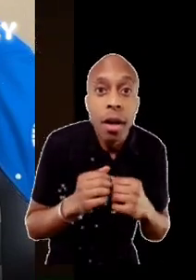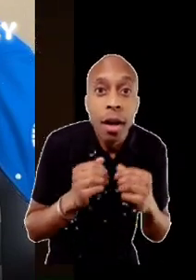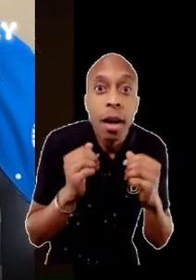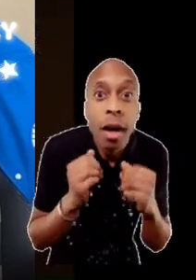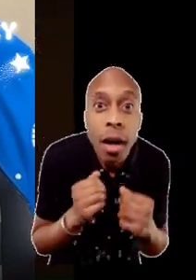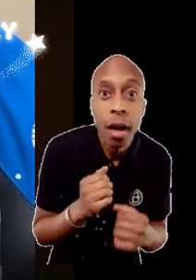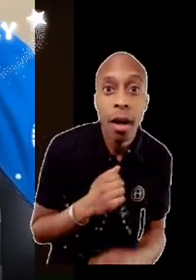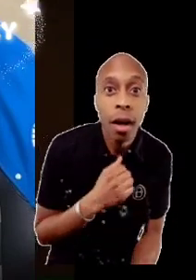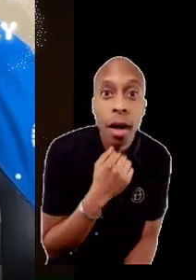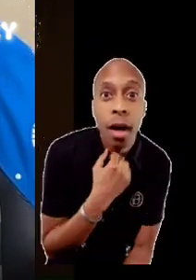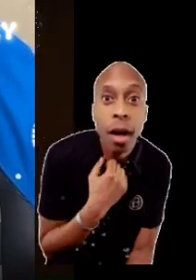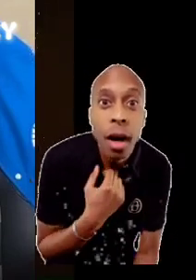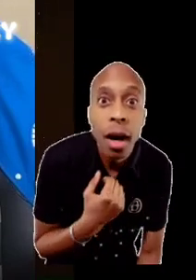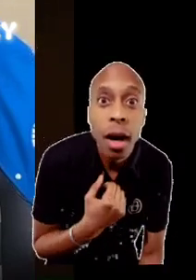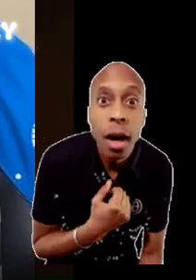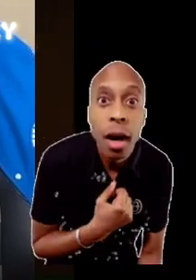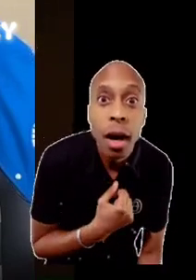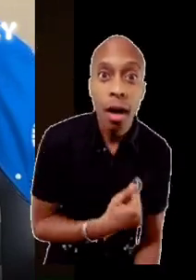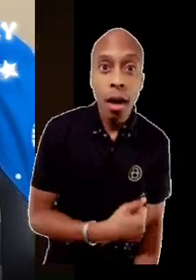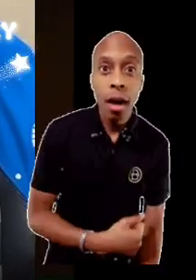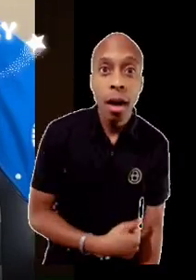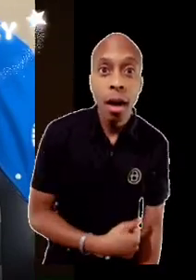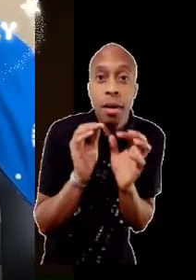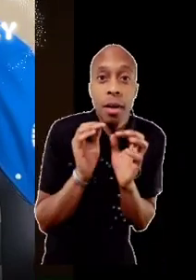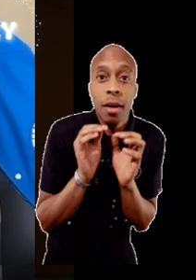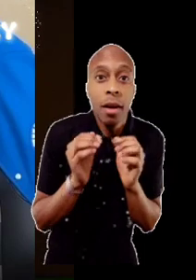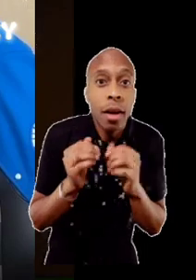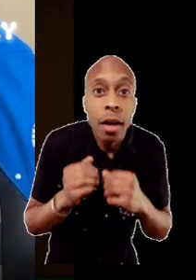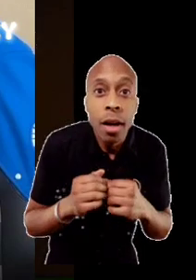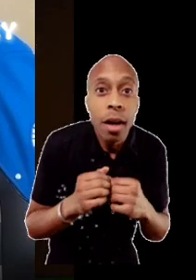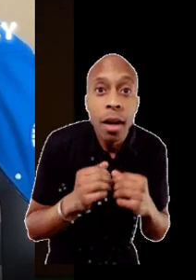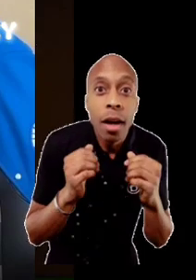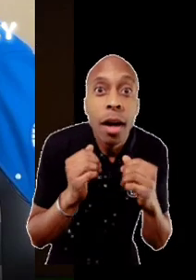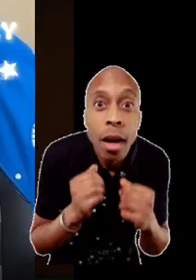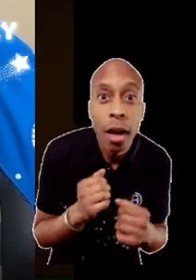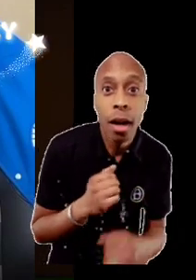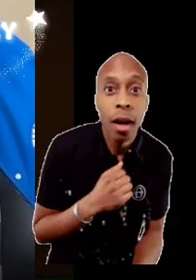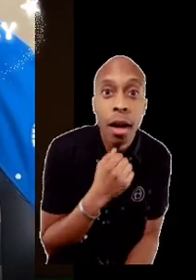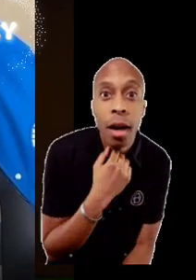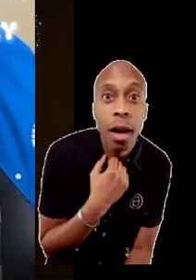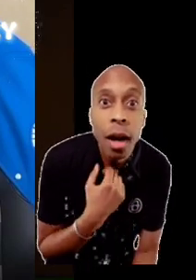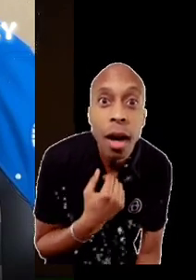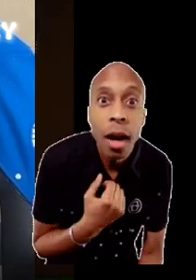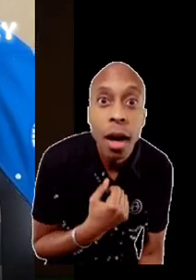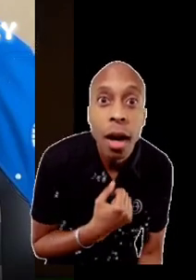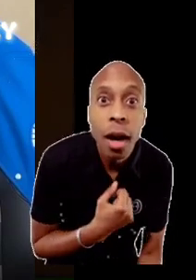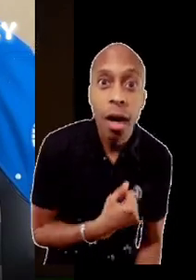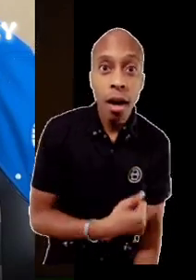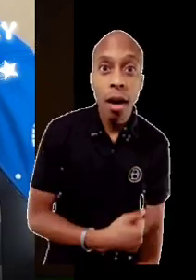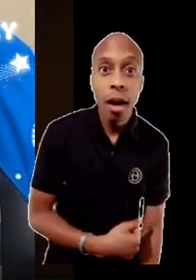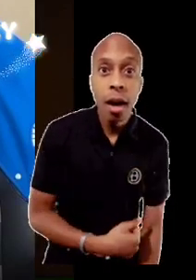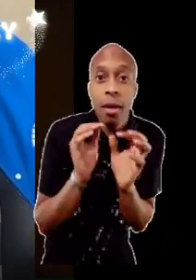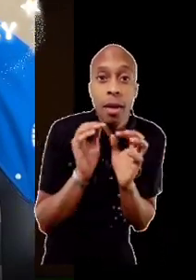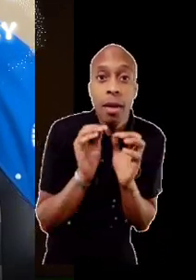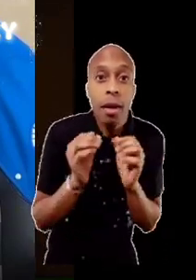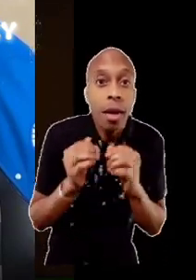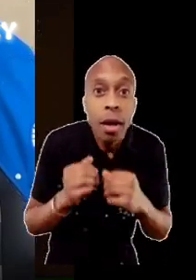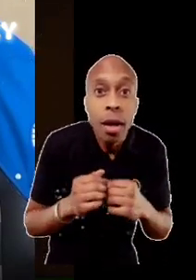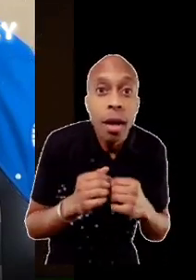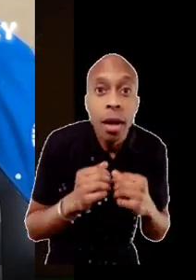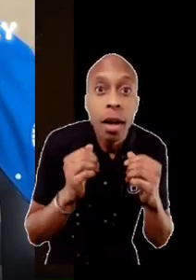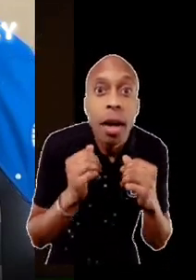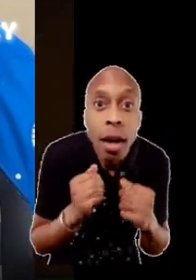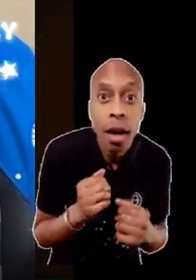don't make nobody who is a for Christian today name there. I leave from Jamaica and then come over here and